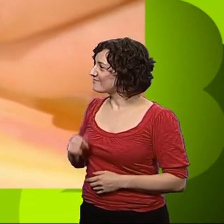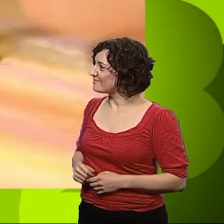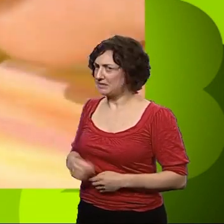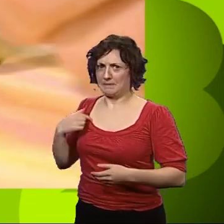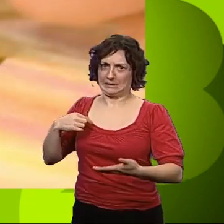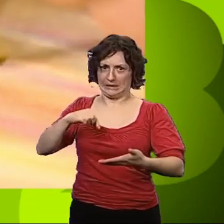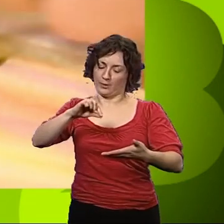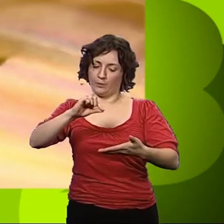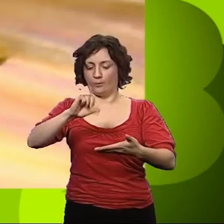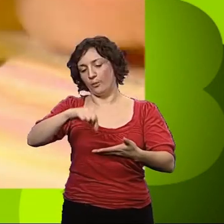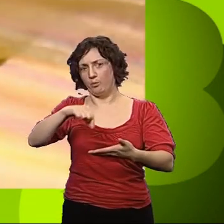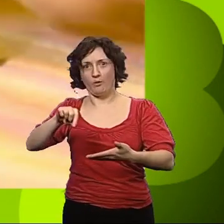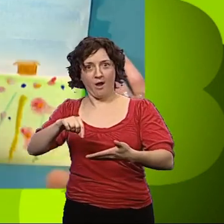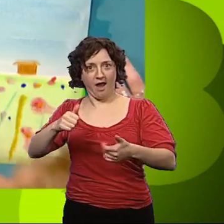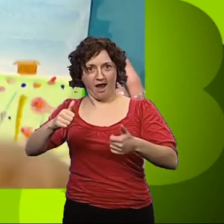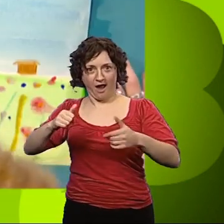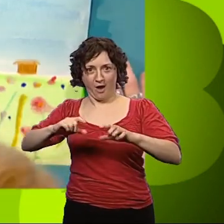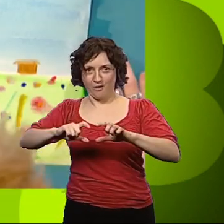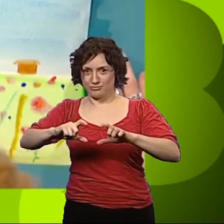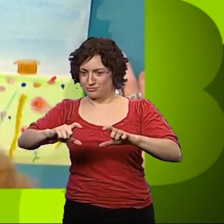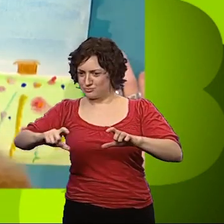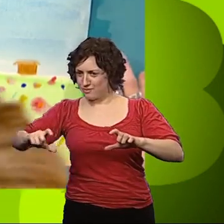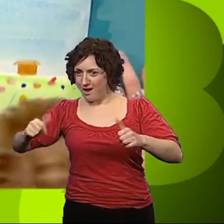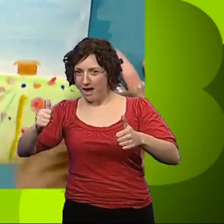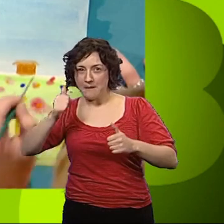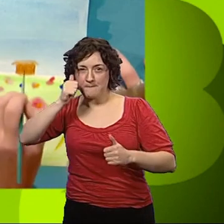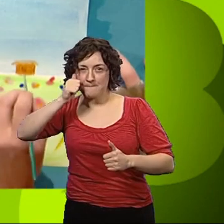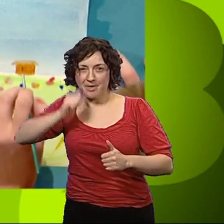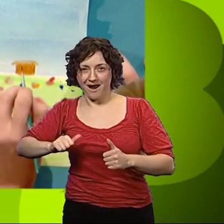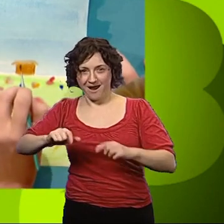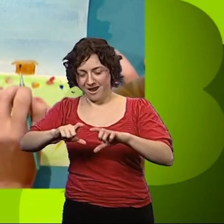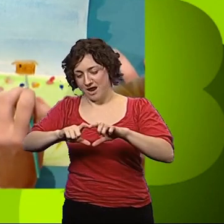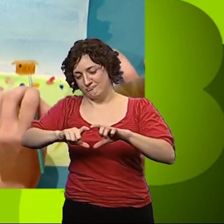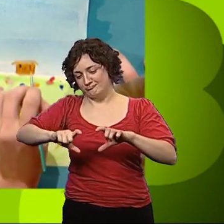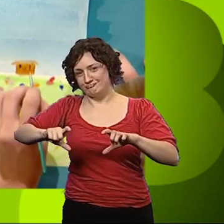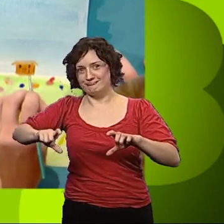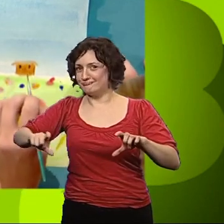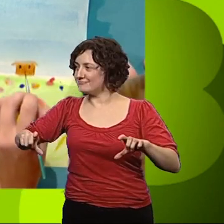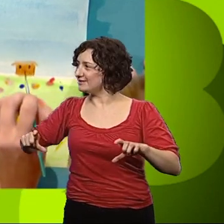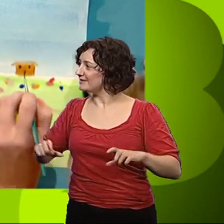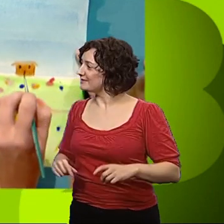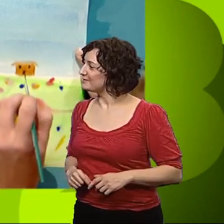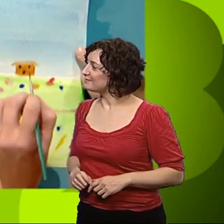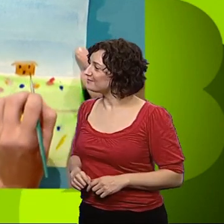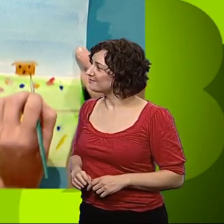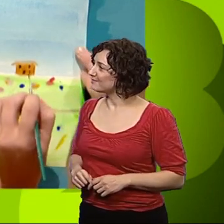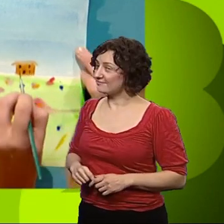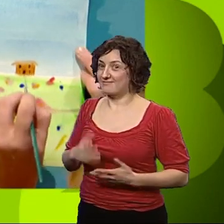see. They're very dark, very black. Oh, yeah. Let's do a tiny bit of detail.